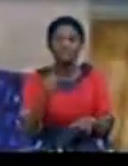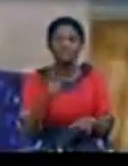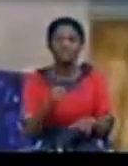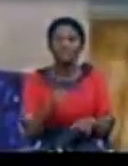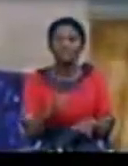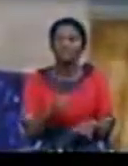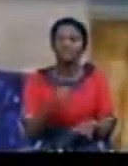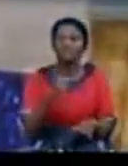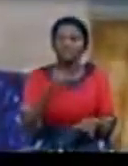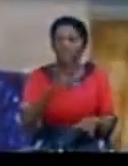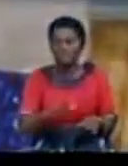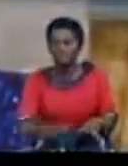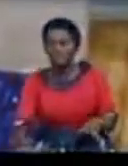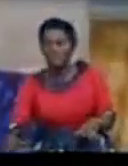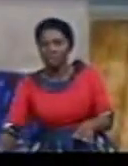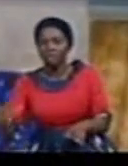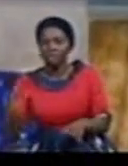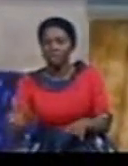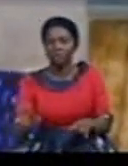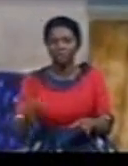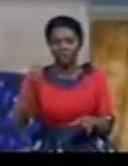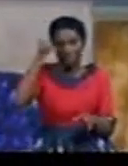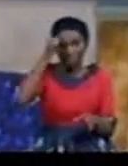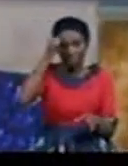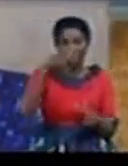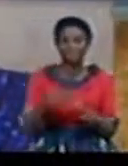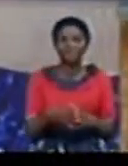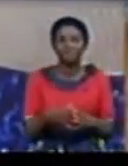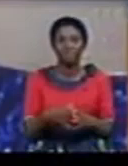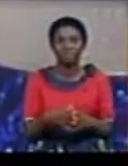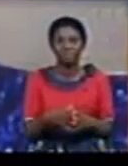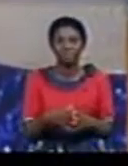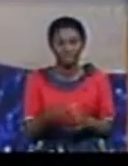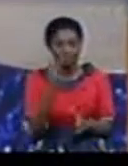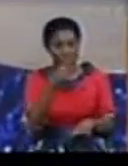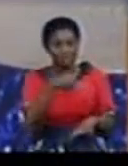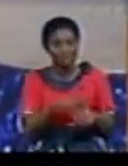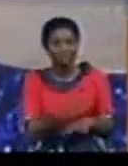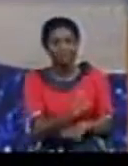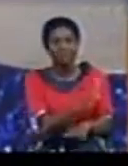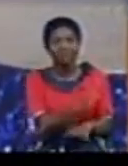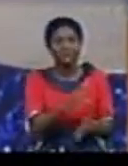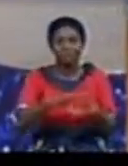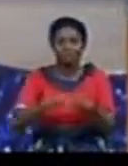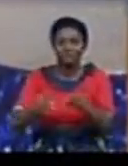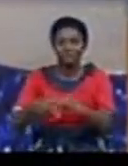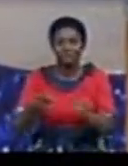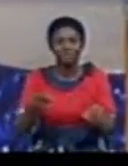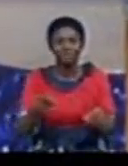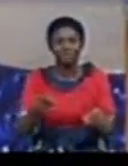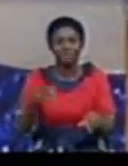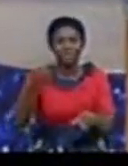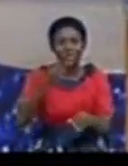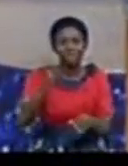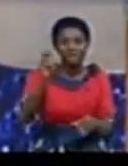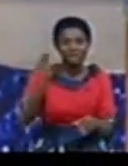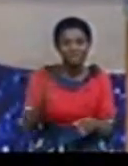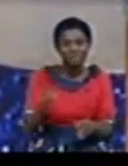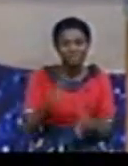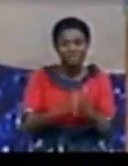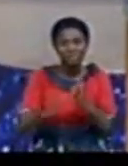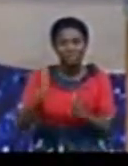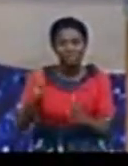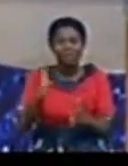Adam, and everything is shameful. Look at their story in chapter 4 of Genesis. Look at their story in chapter 5